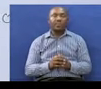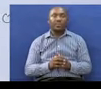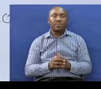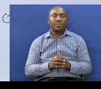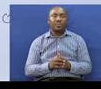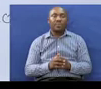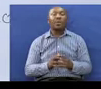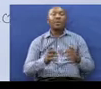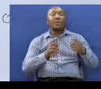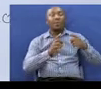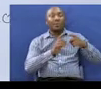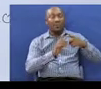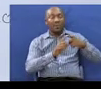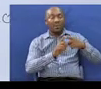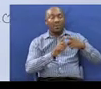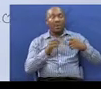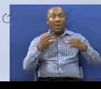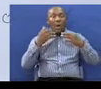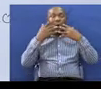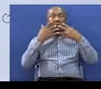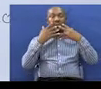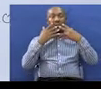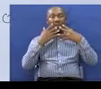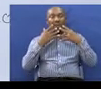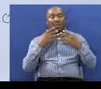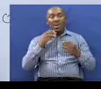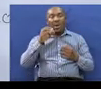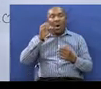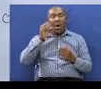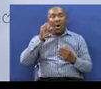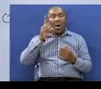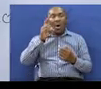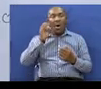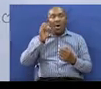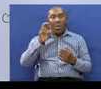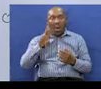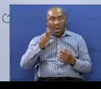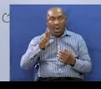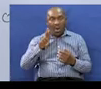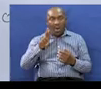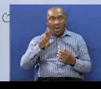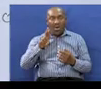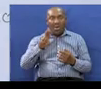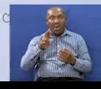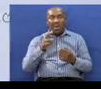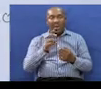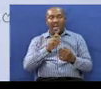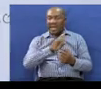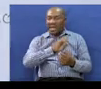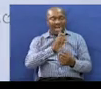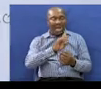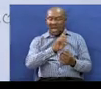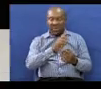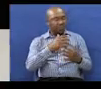oxygen gas. Number one, oxygen is odorless, colorless, and tasteless, meaning oxygen